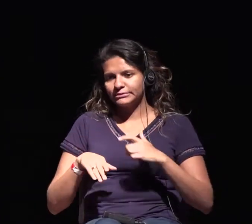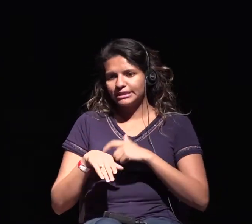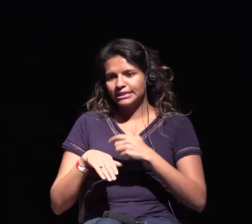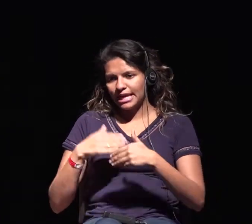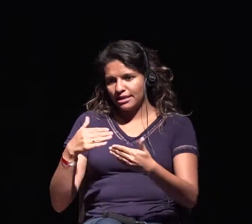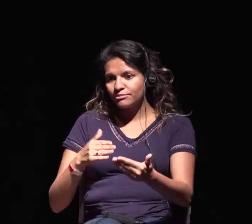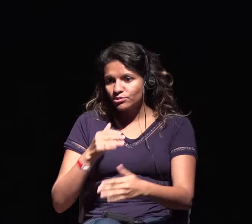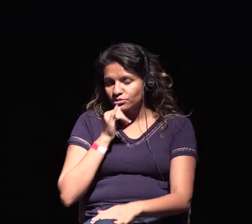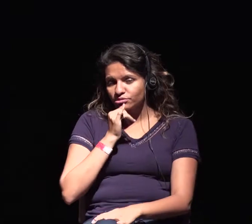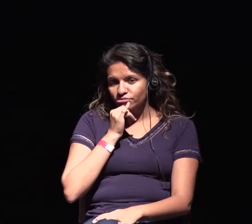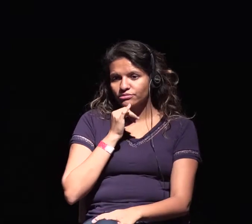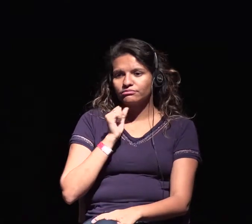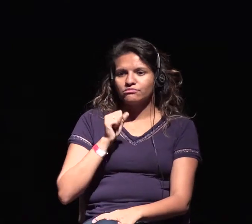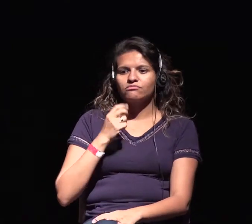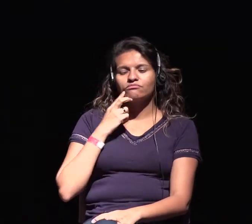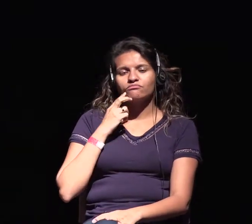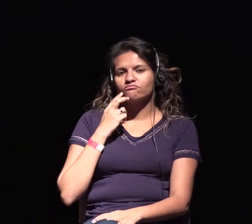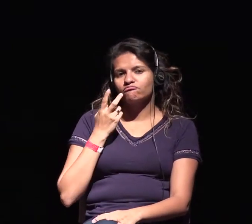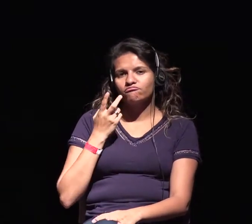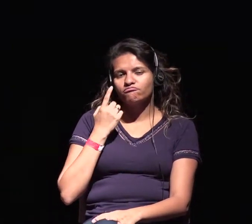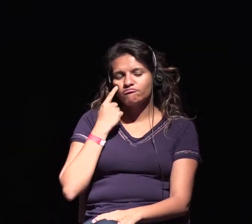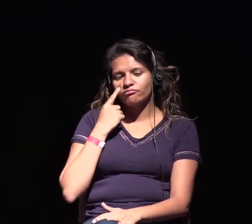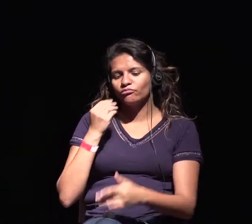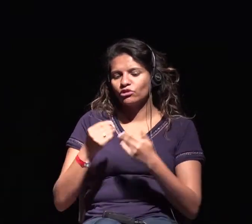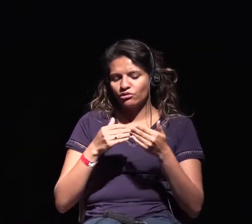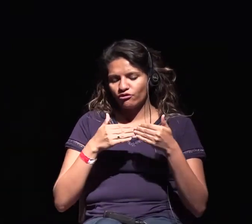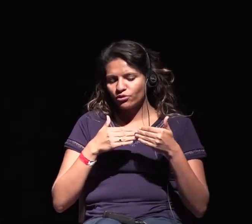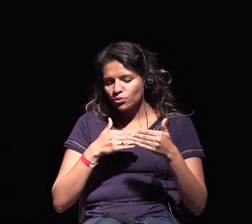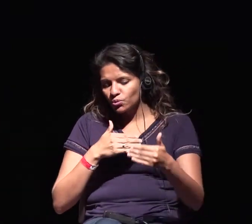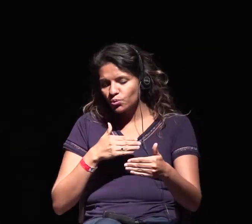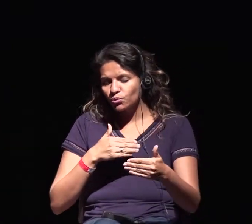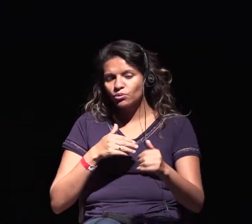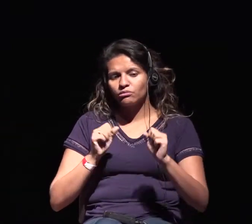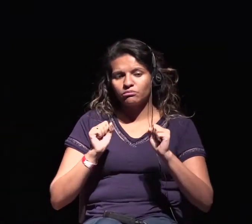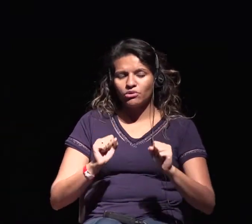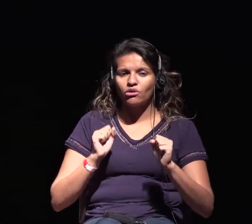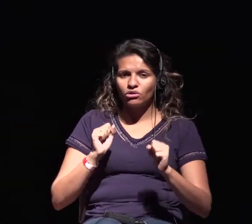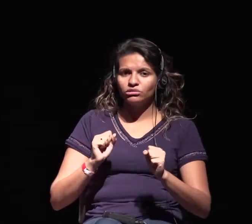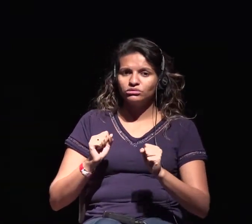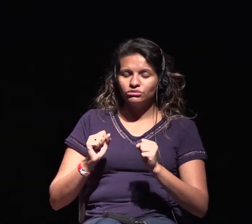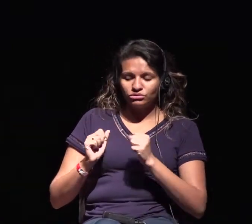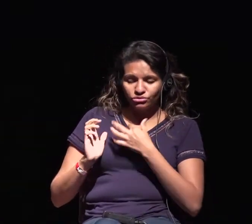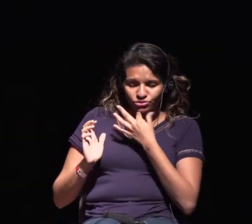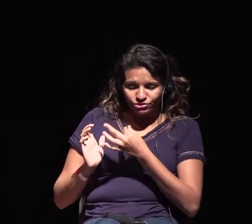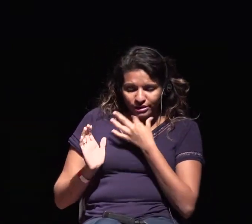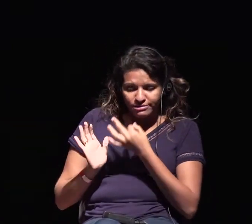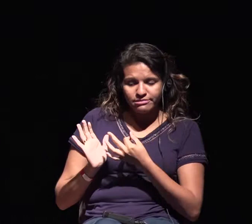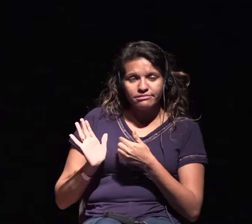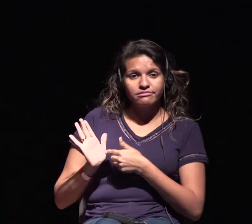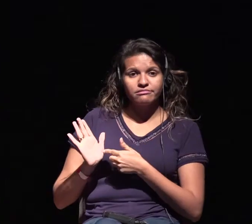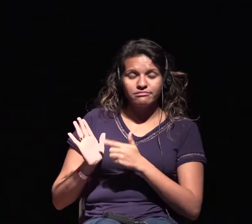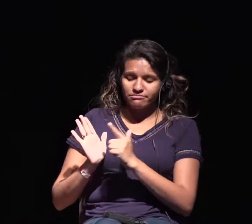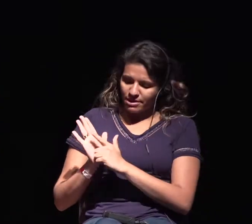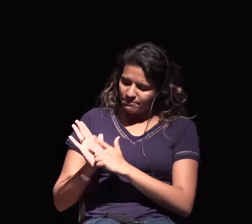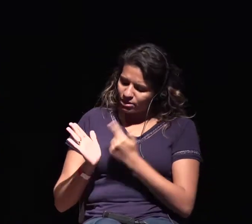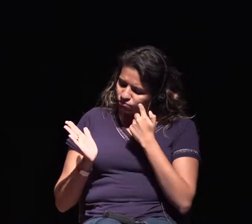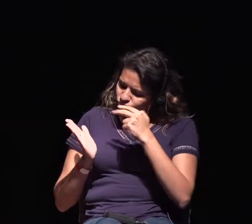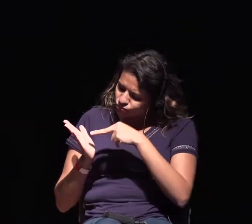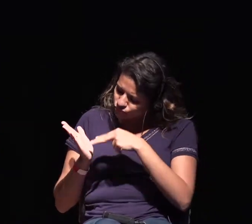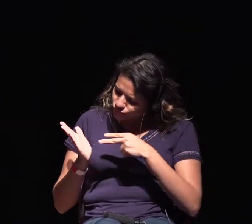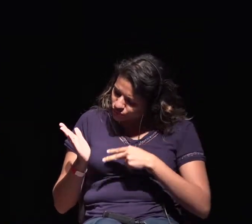of composition as it suggested, ordered, and systematized motions to be performed. Rainer's scores were